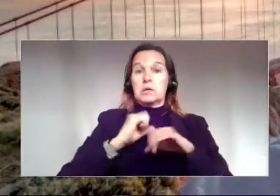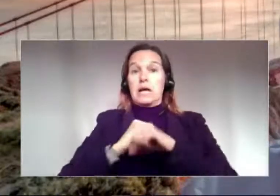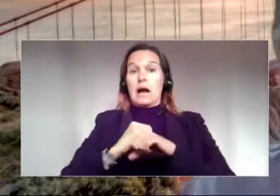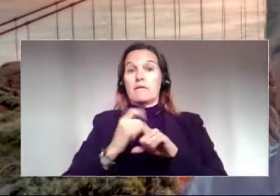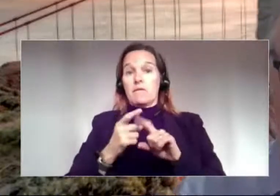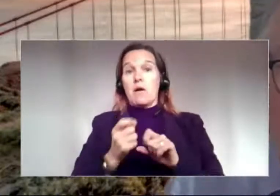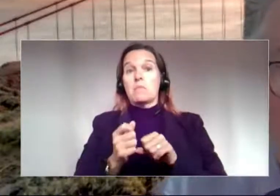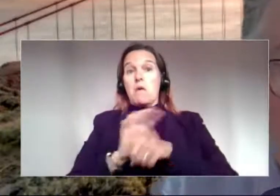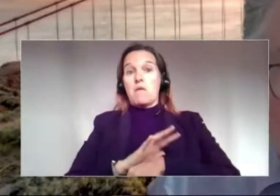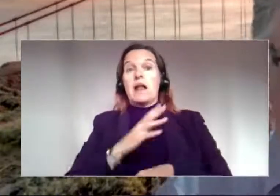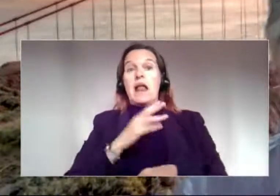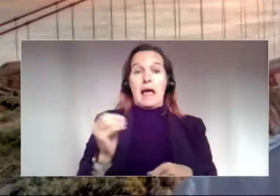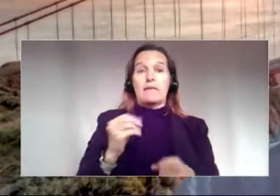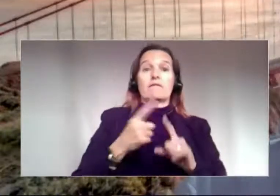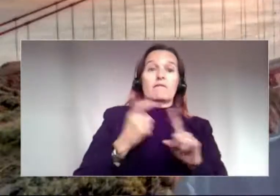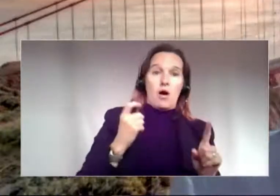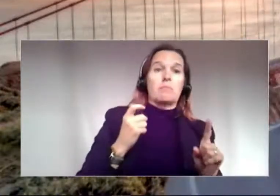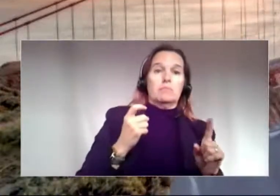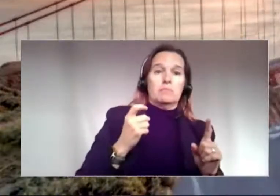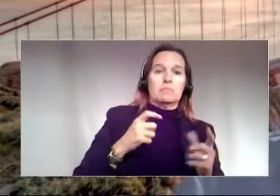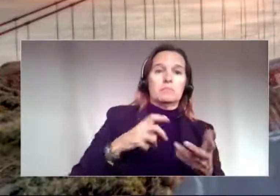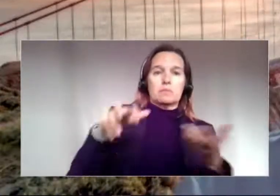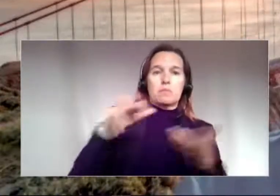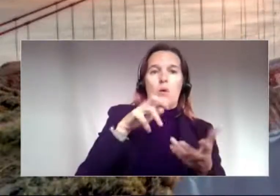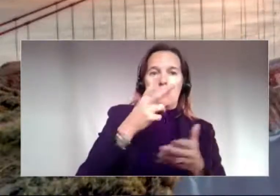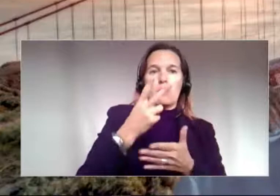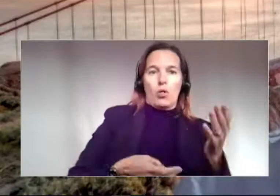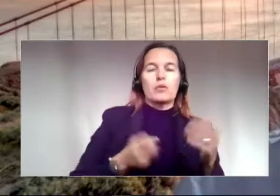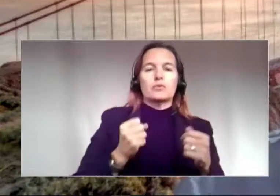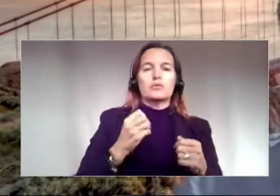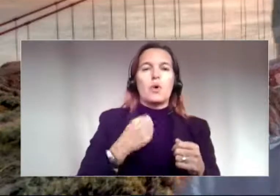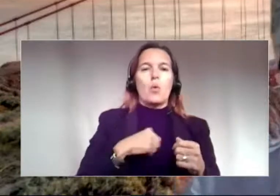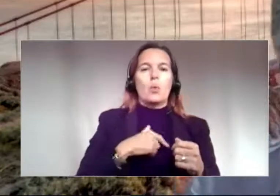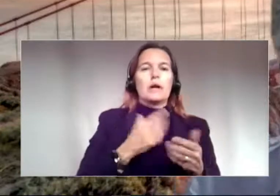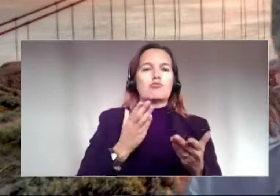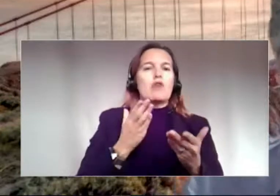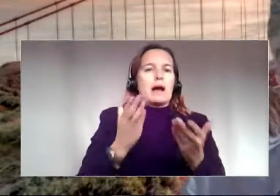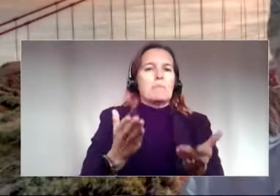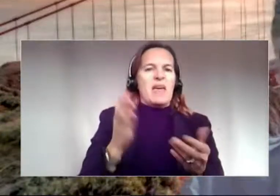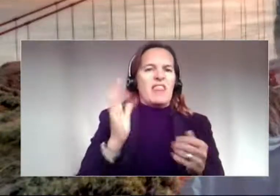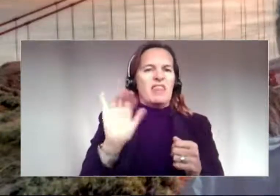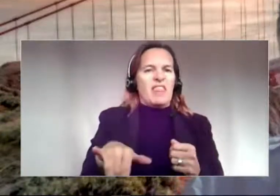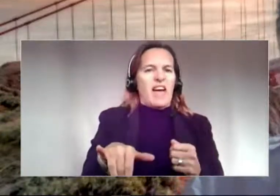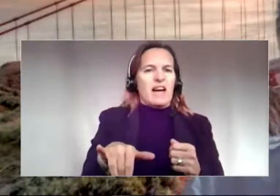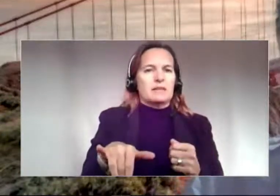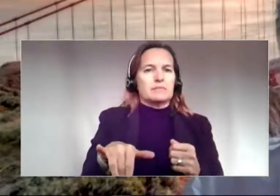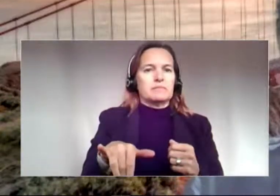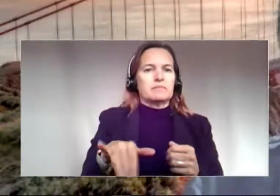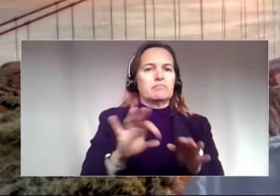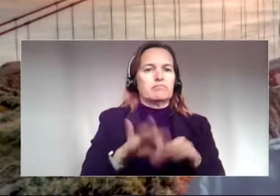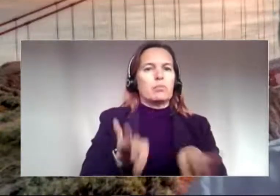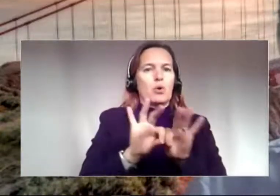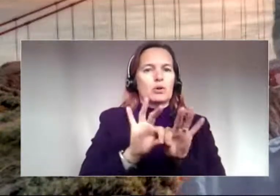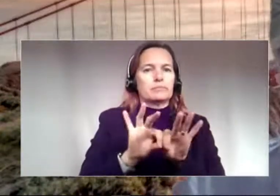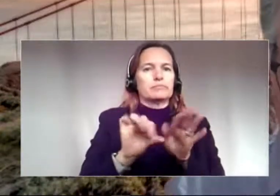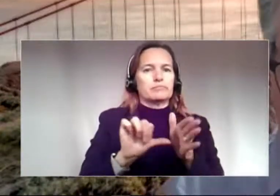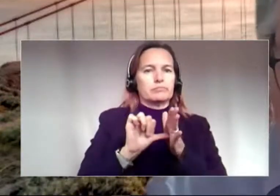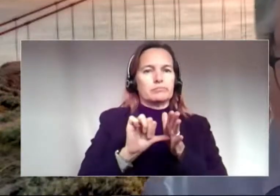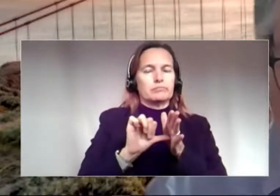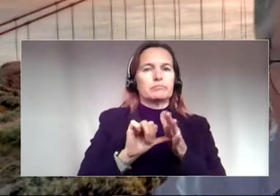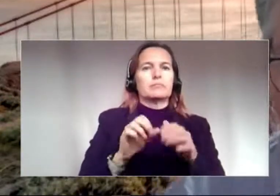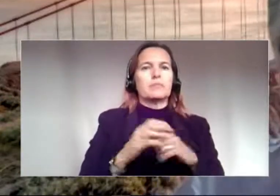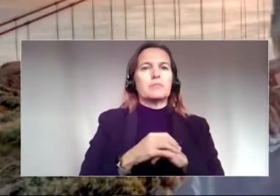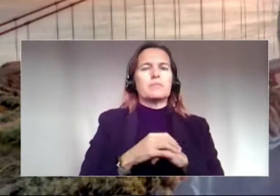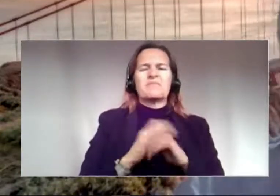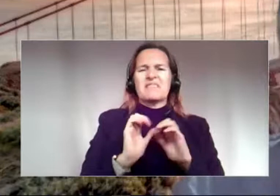impacts. And that's why we're recommending that this year. You can create one at